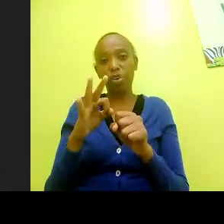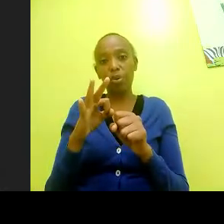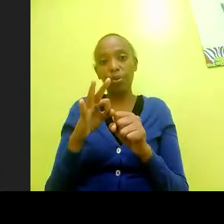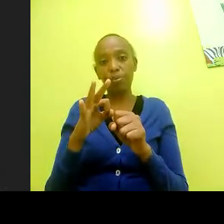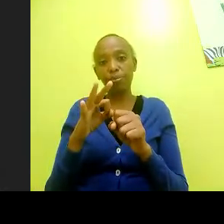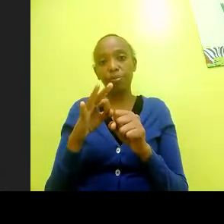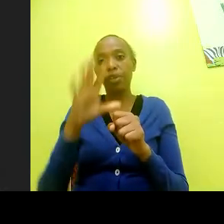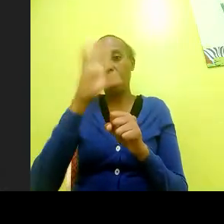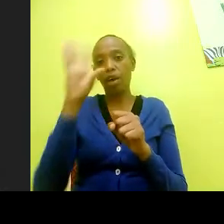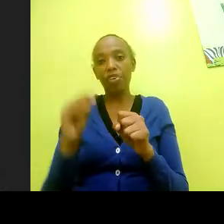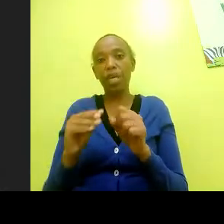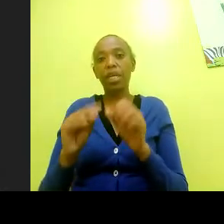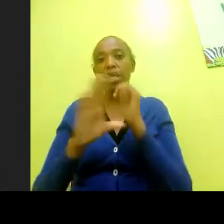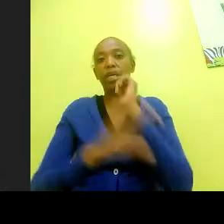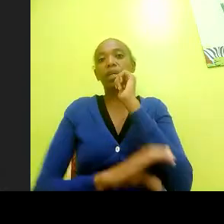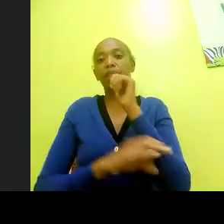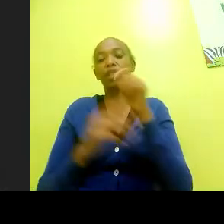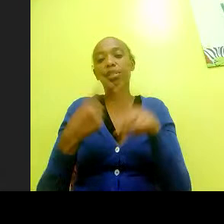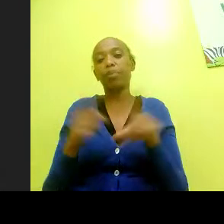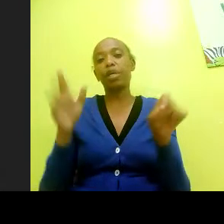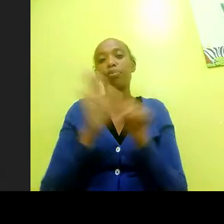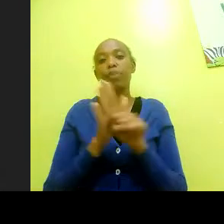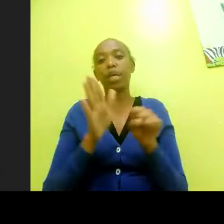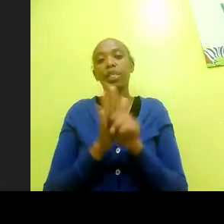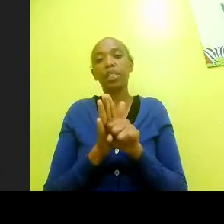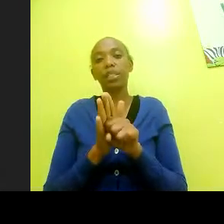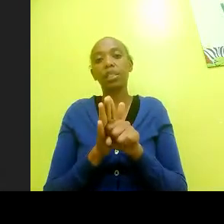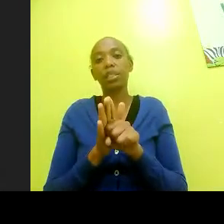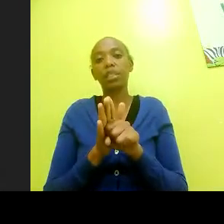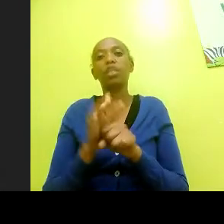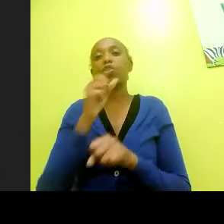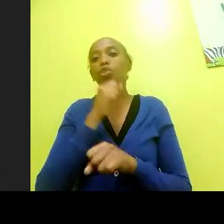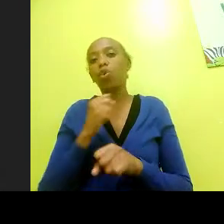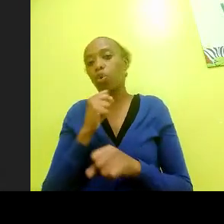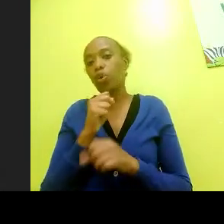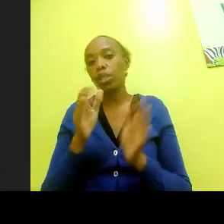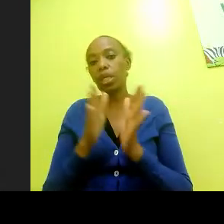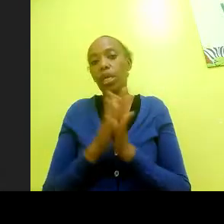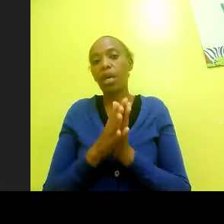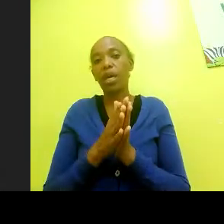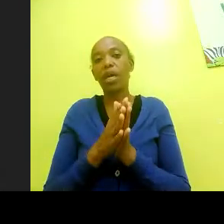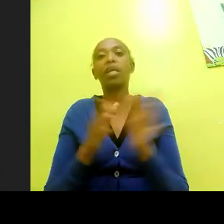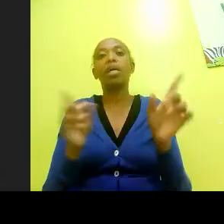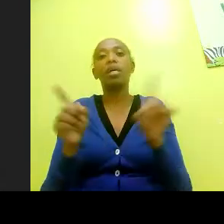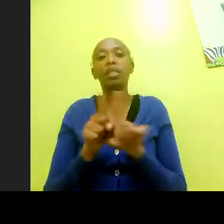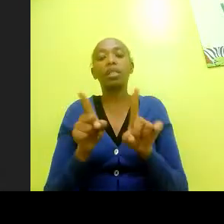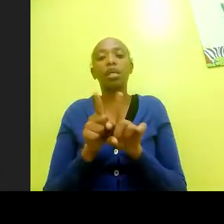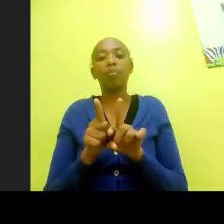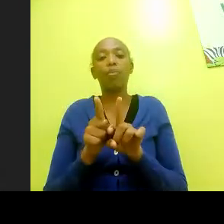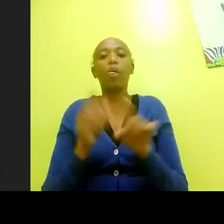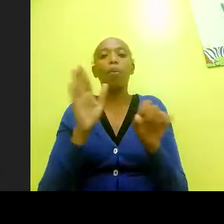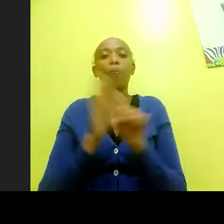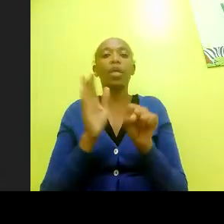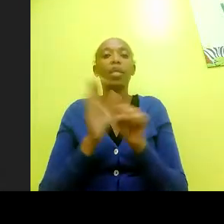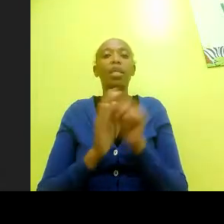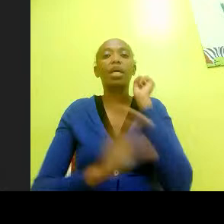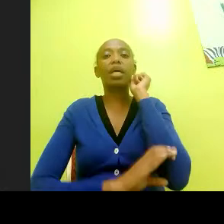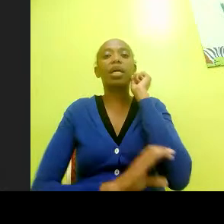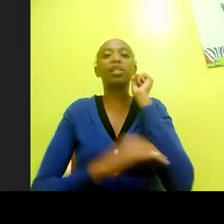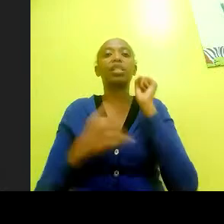countries, but much of it is old, and of course, many countries do not